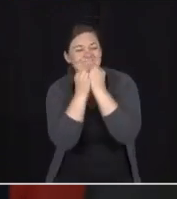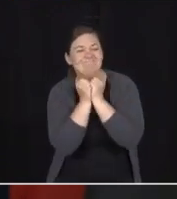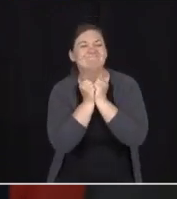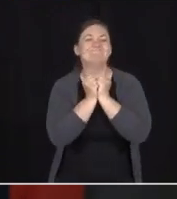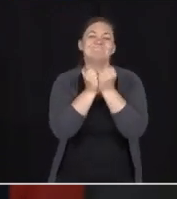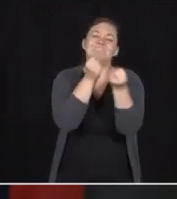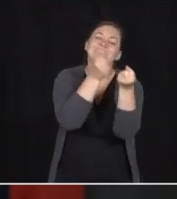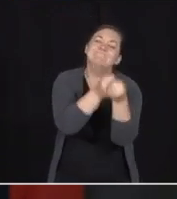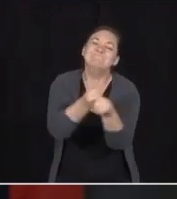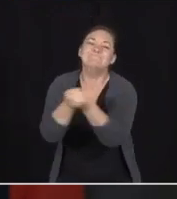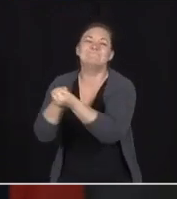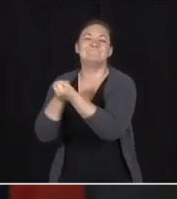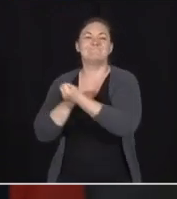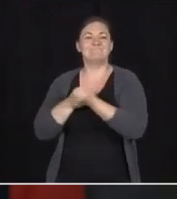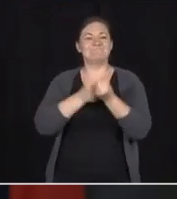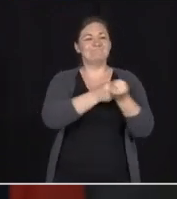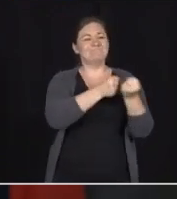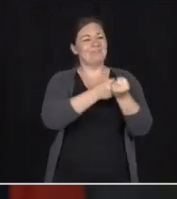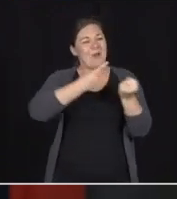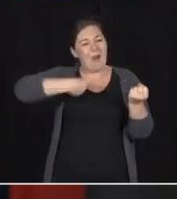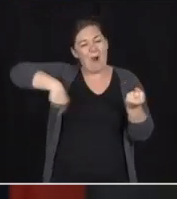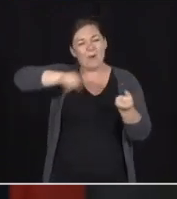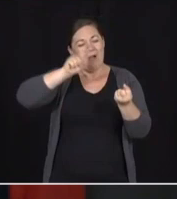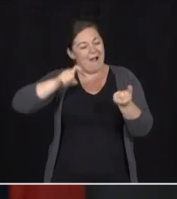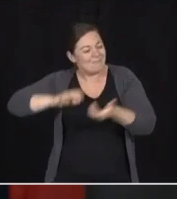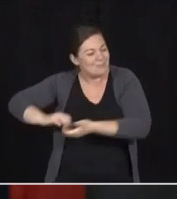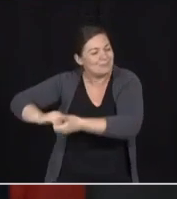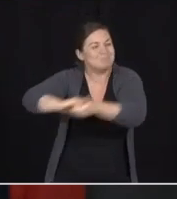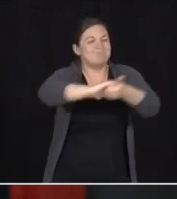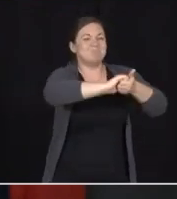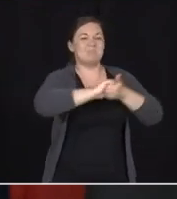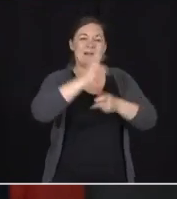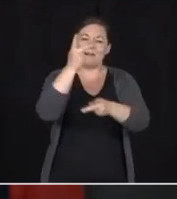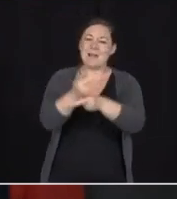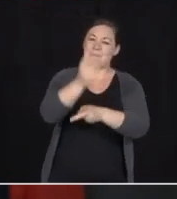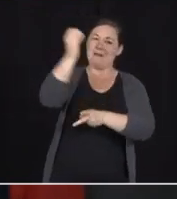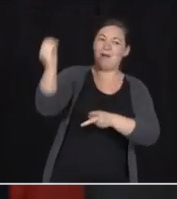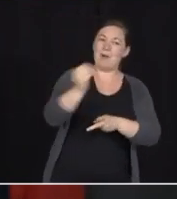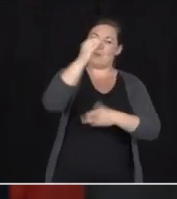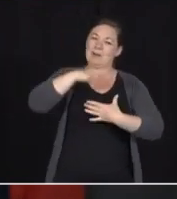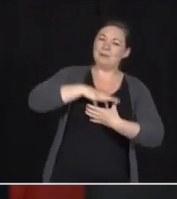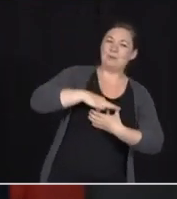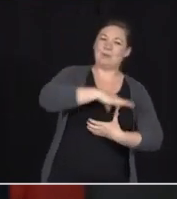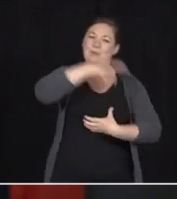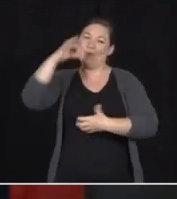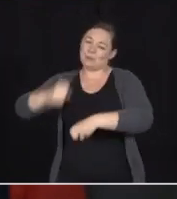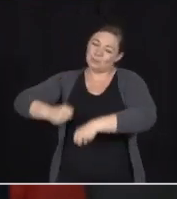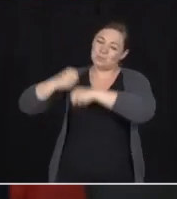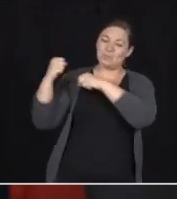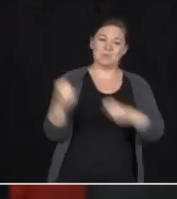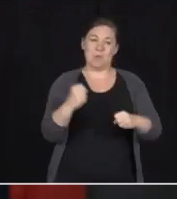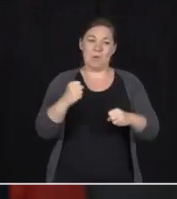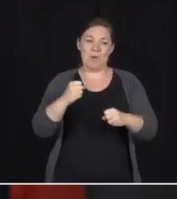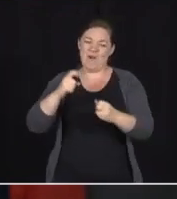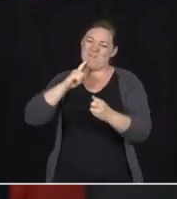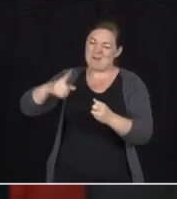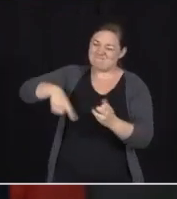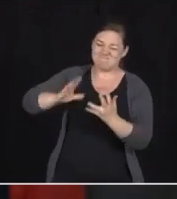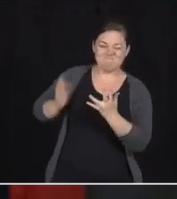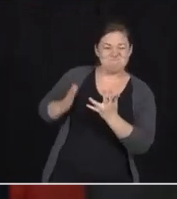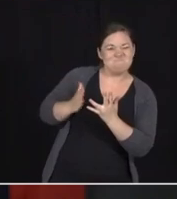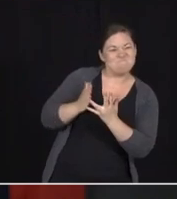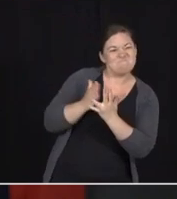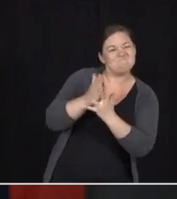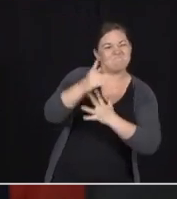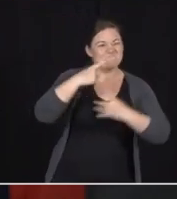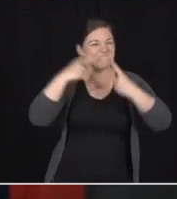we're all in this together. Let's keep that Ontario spirit going, because that's what will get us through this. Thank you, and God